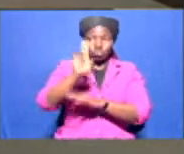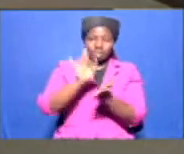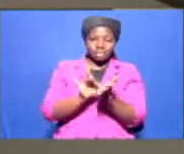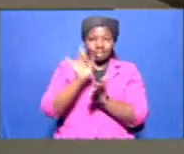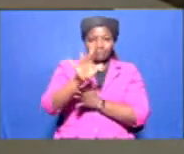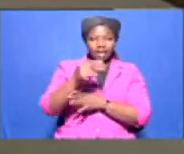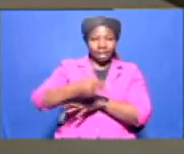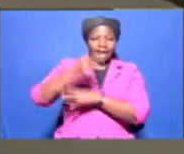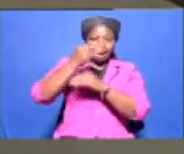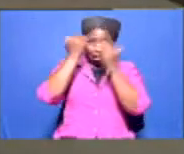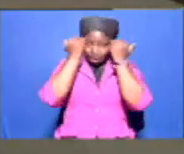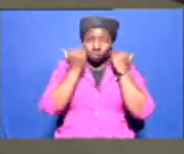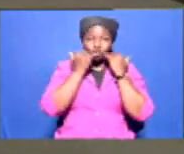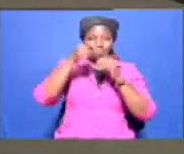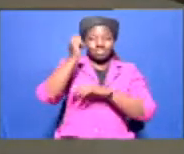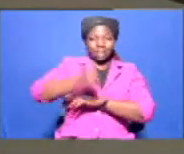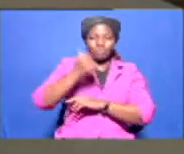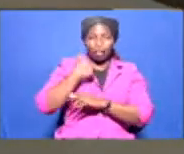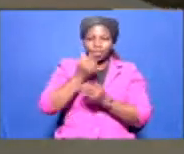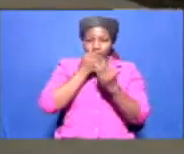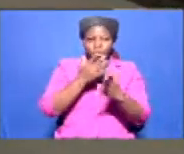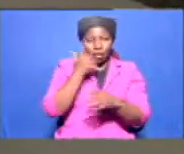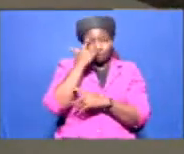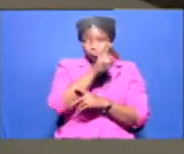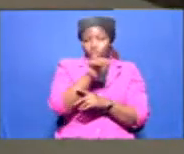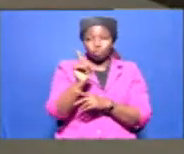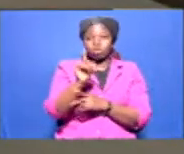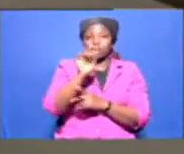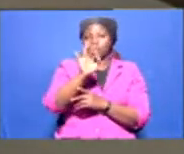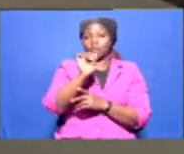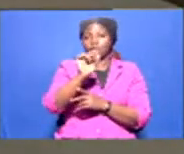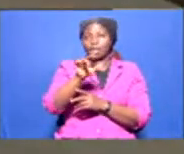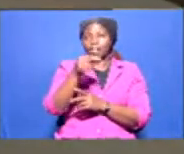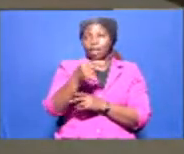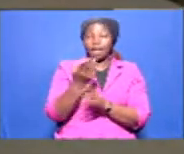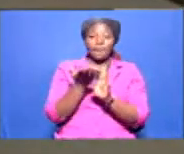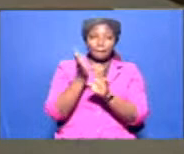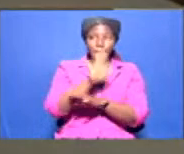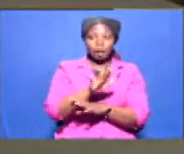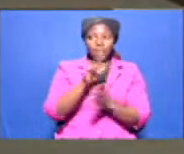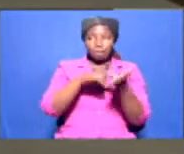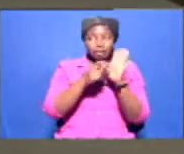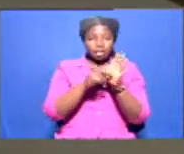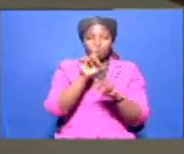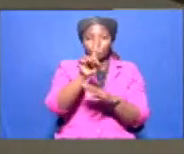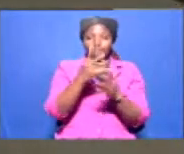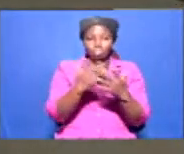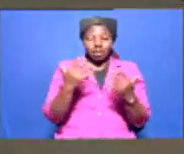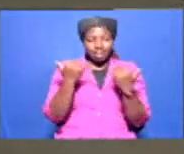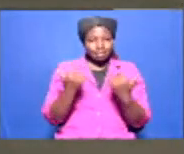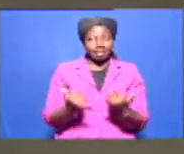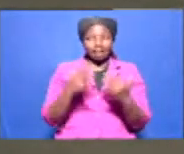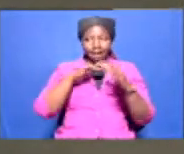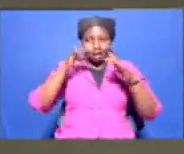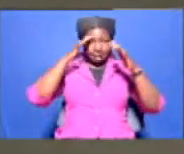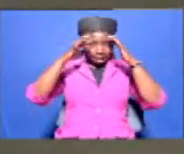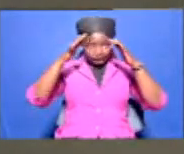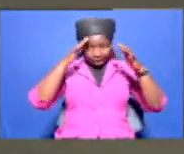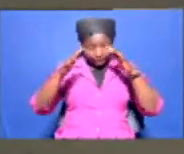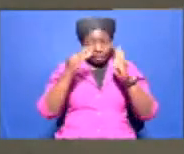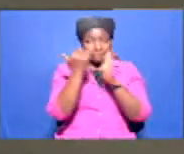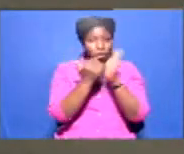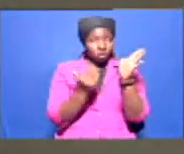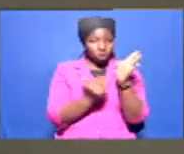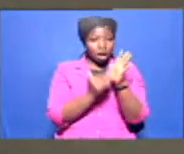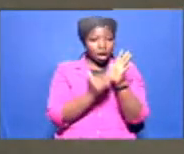the details for you. And Yusuf Farah is back, so that means one thing. Young and Industrious is on tonight.